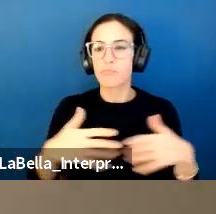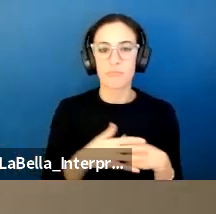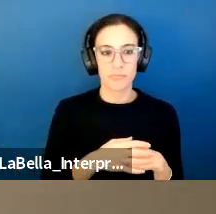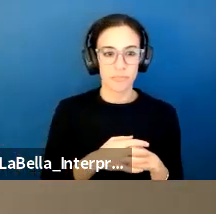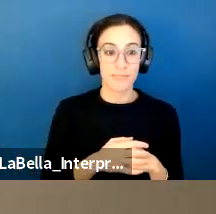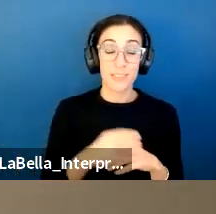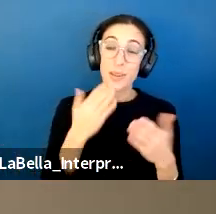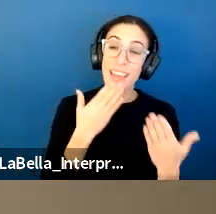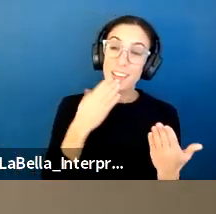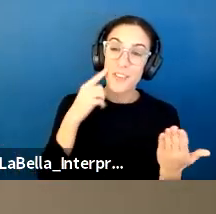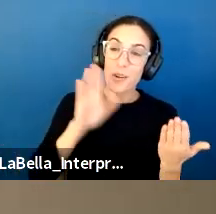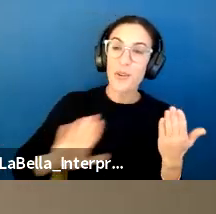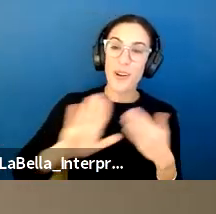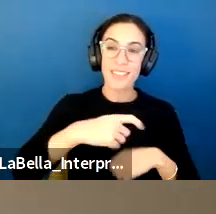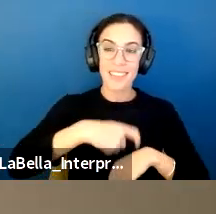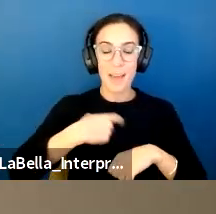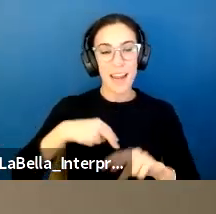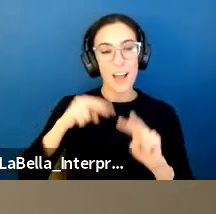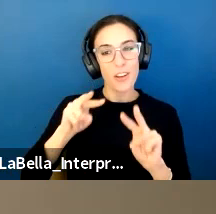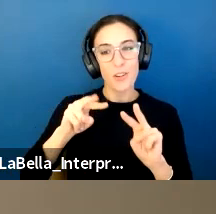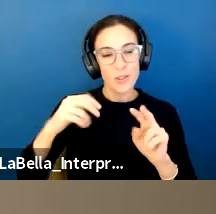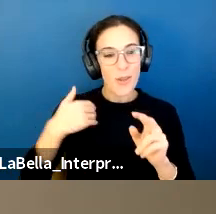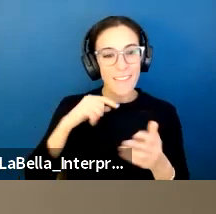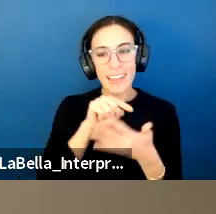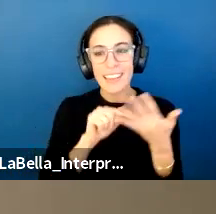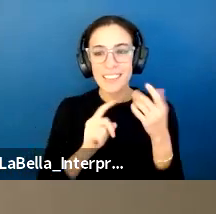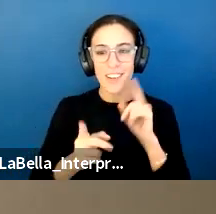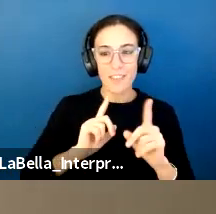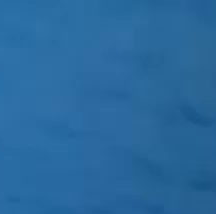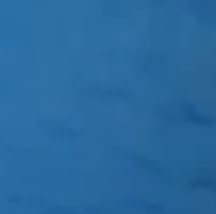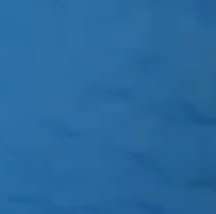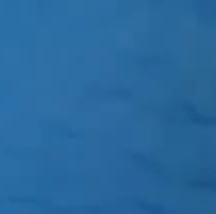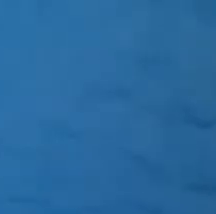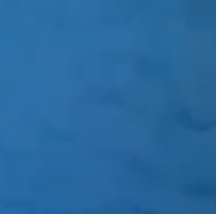and I look forward to having these conversations.